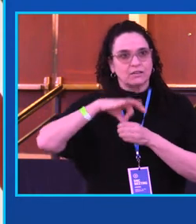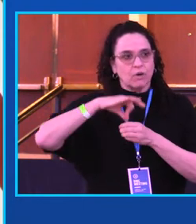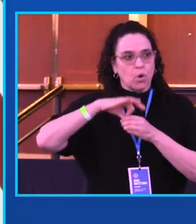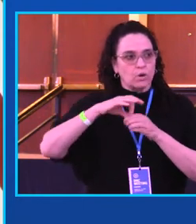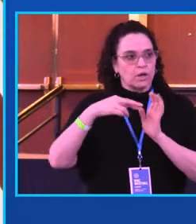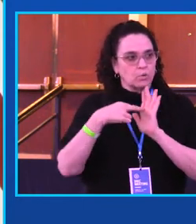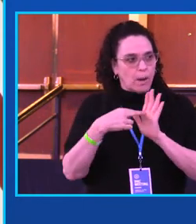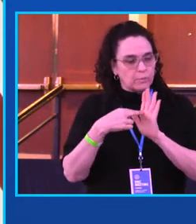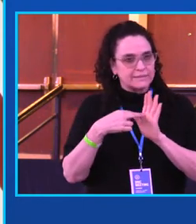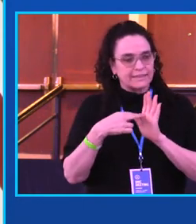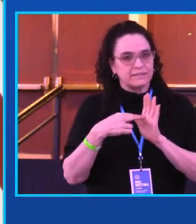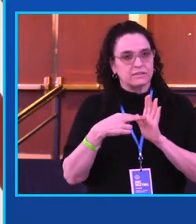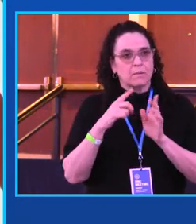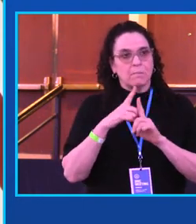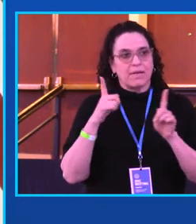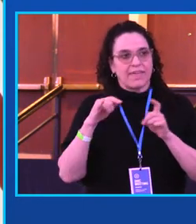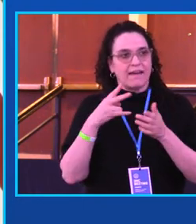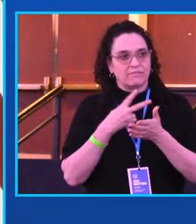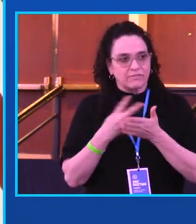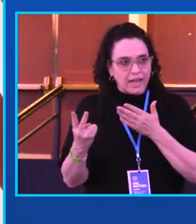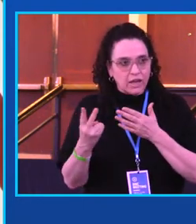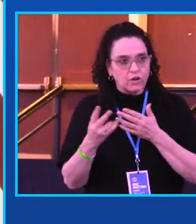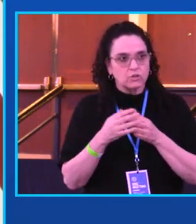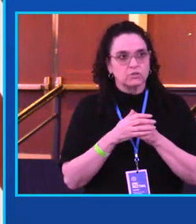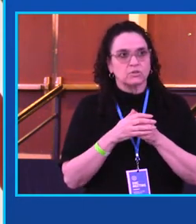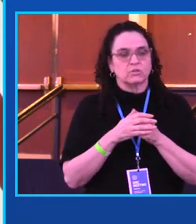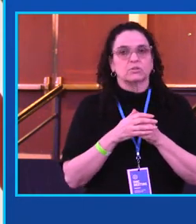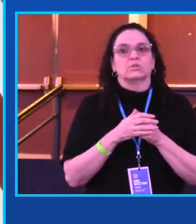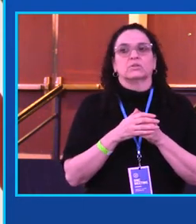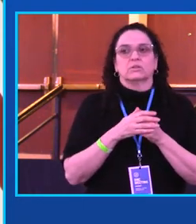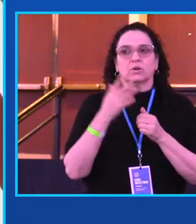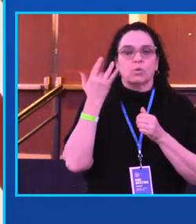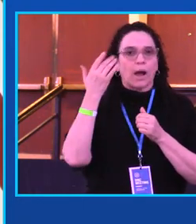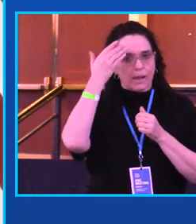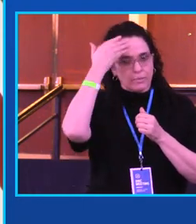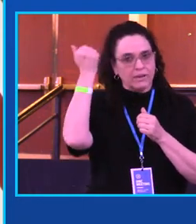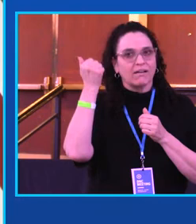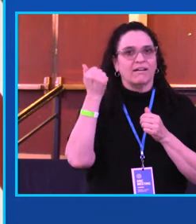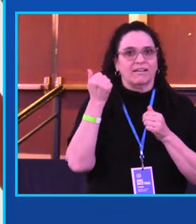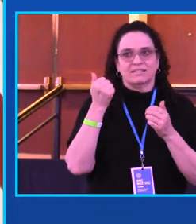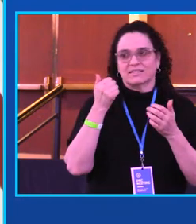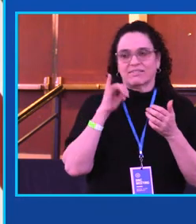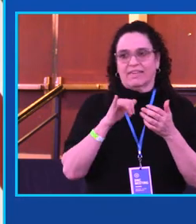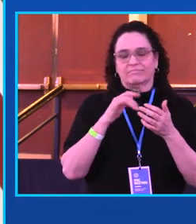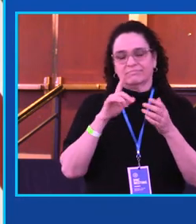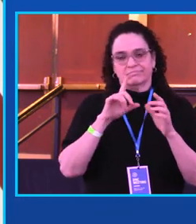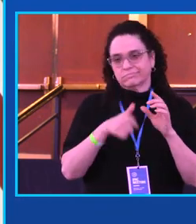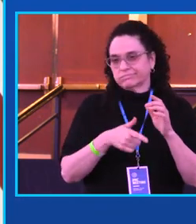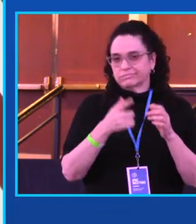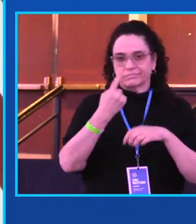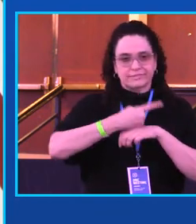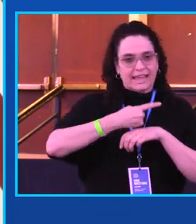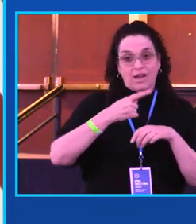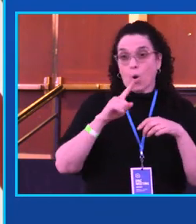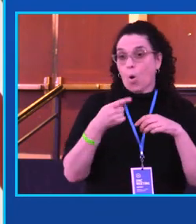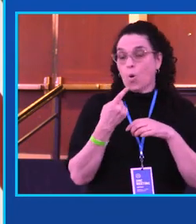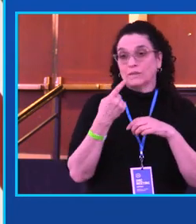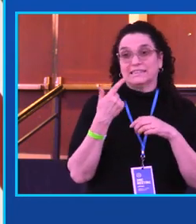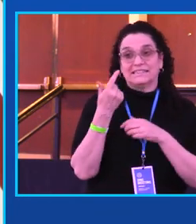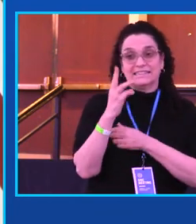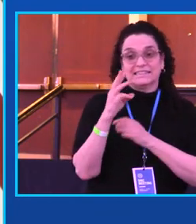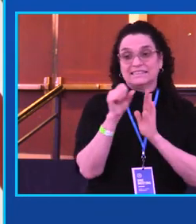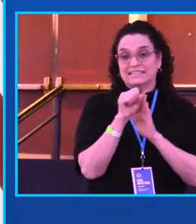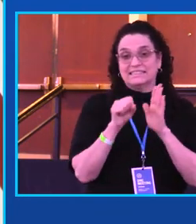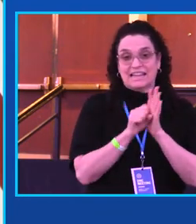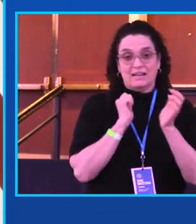representation, but it failed because of a 7-year expiration date and because only 16 states had ratified